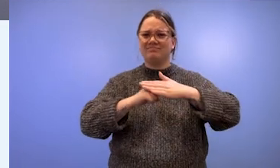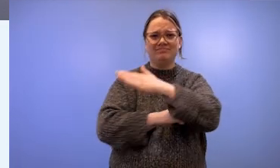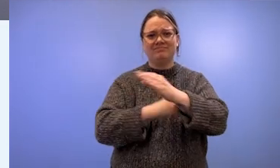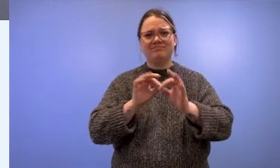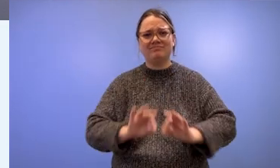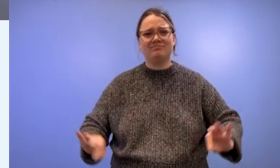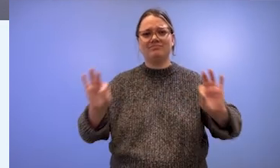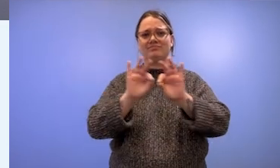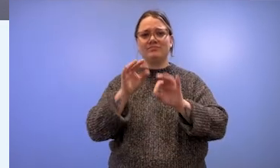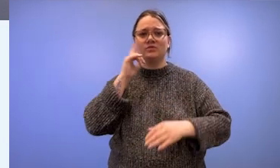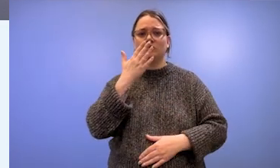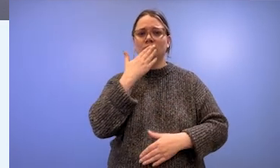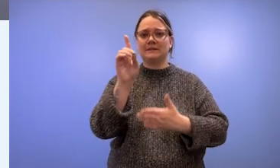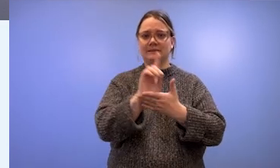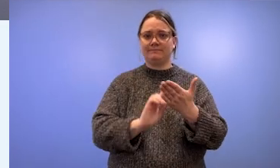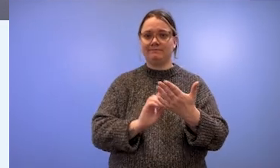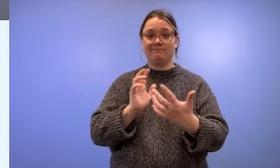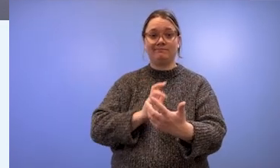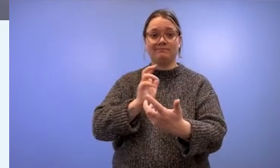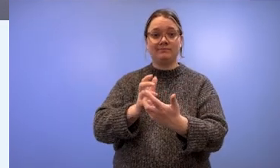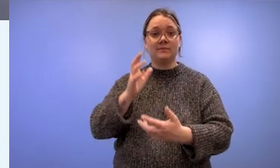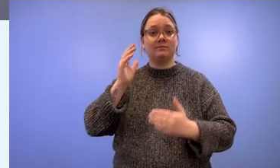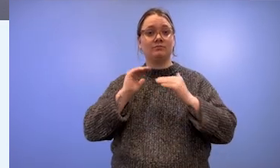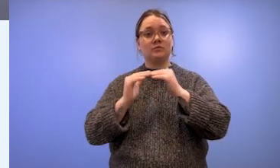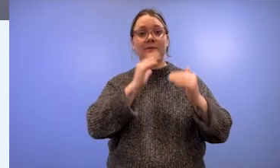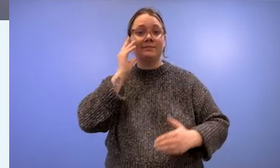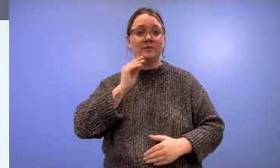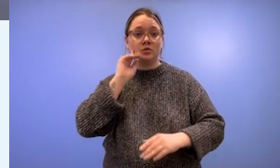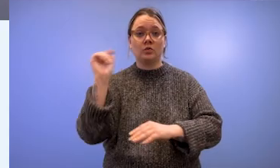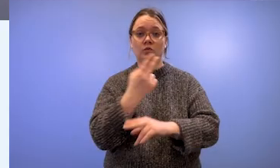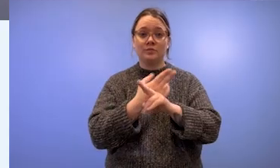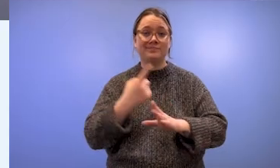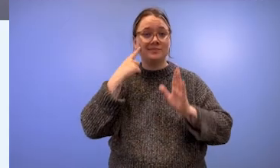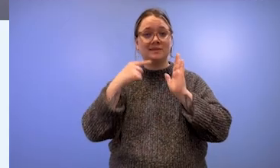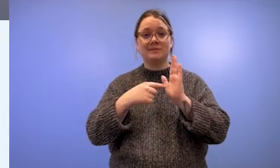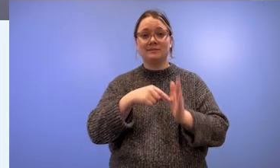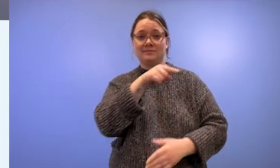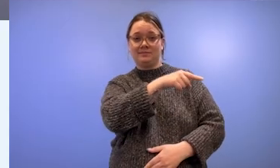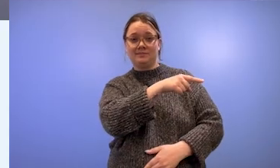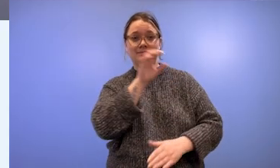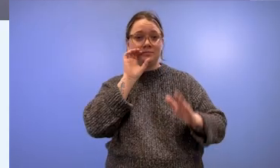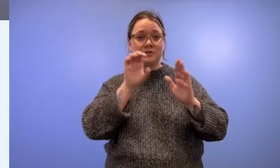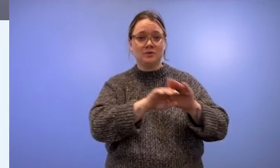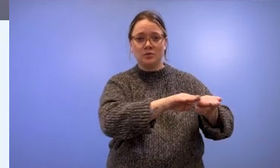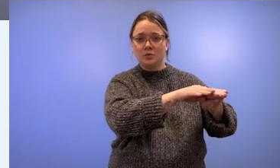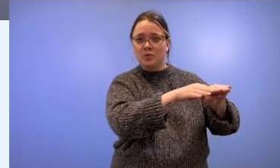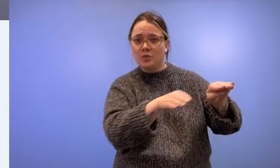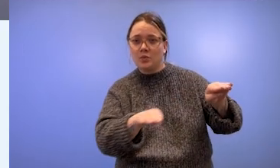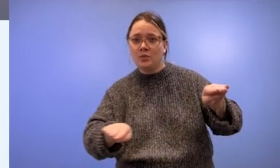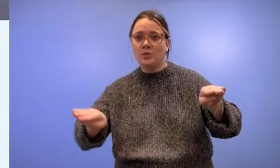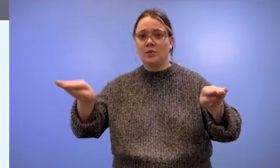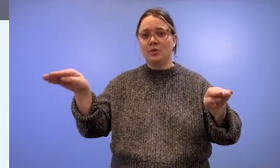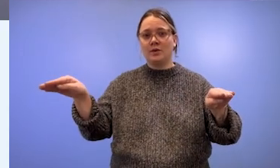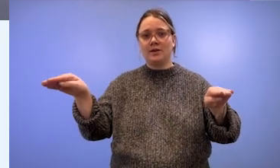users. So some examples of this are curb cuts, like the image on the slide. Curb cuts